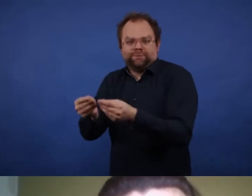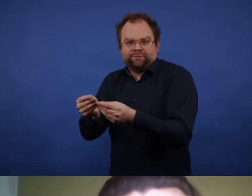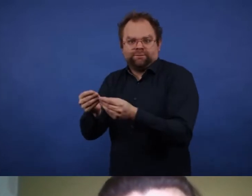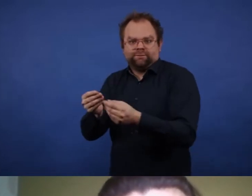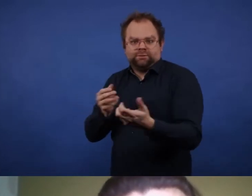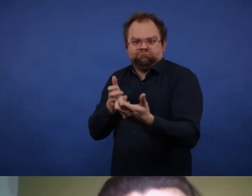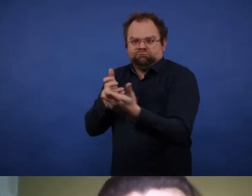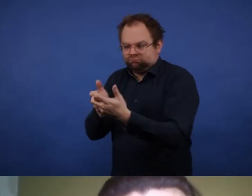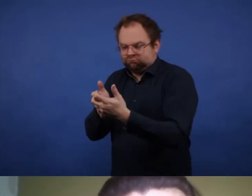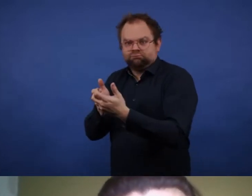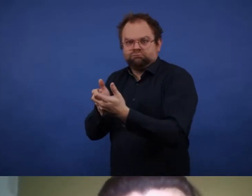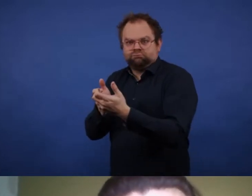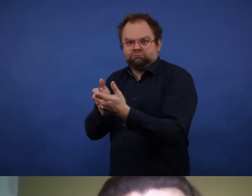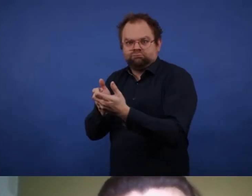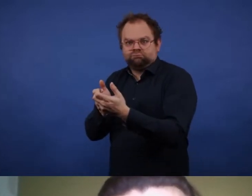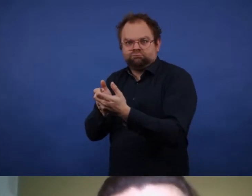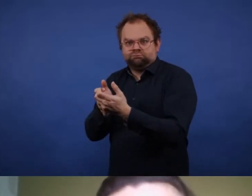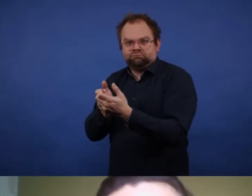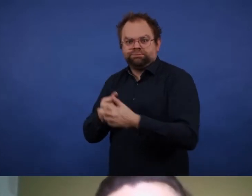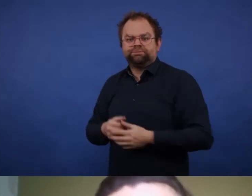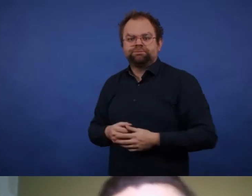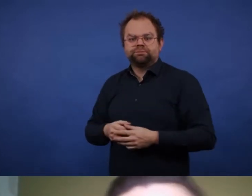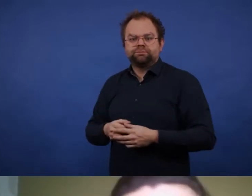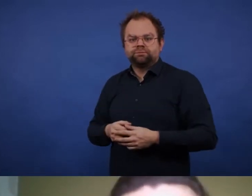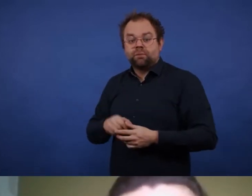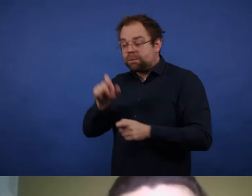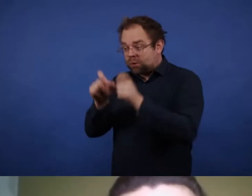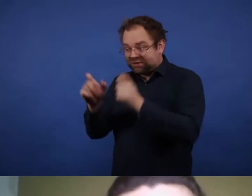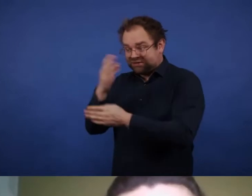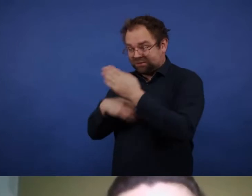displacement camps, and there are often